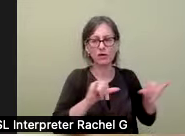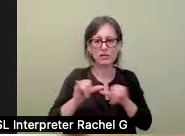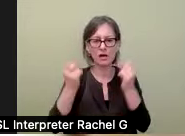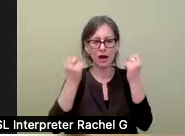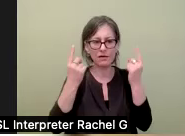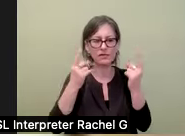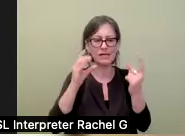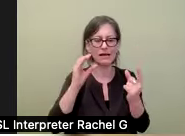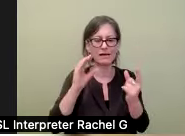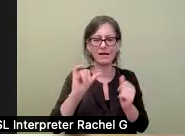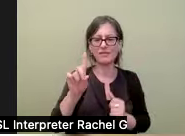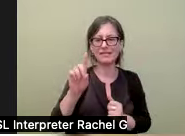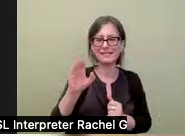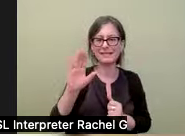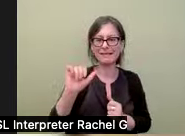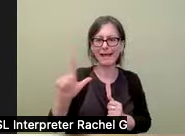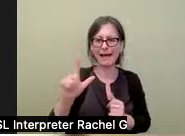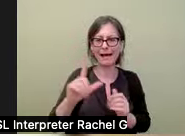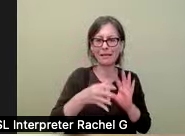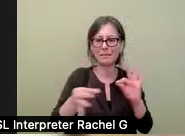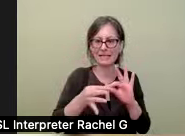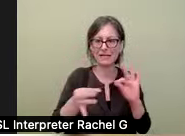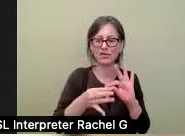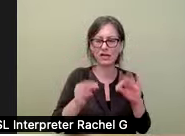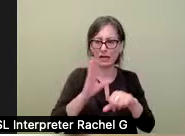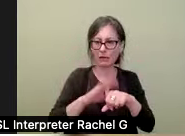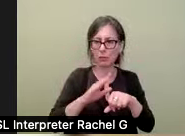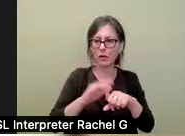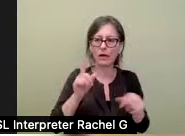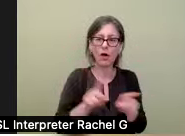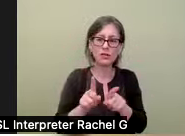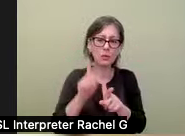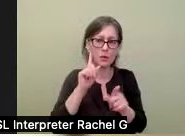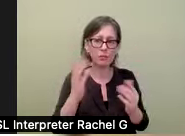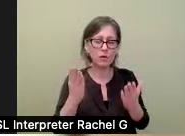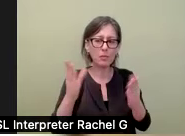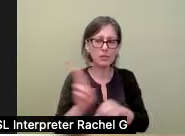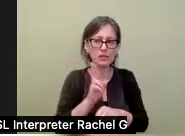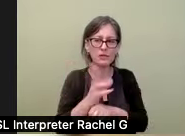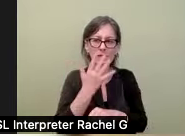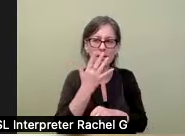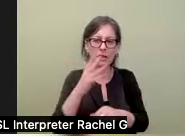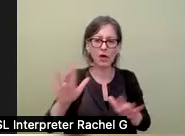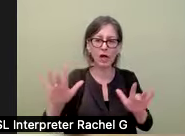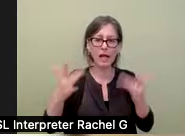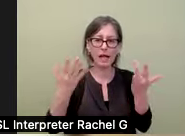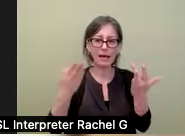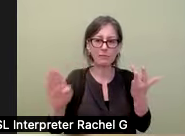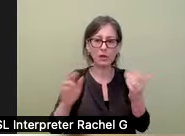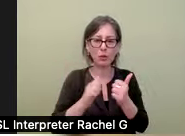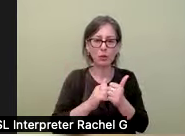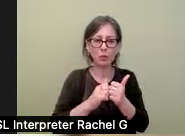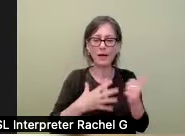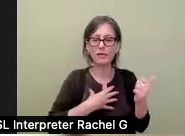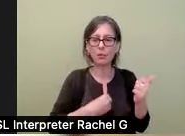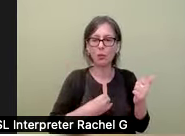the decal messaging. And we would also be proposing using the colors of light blue with white,